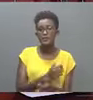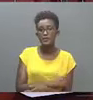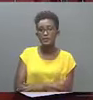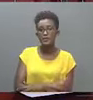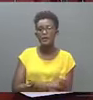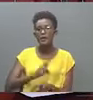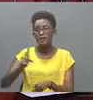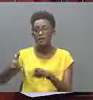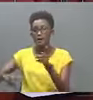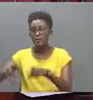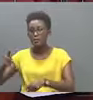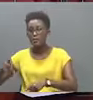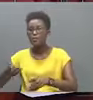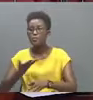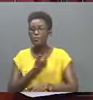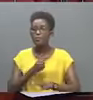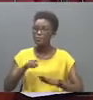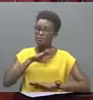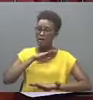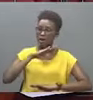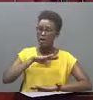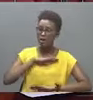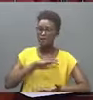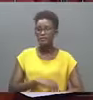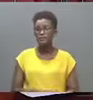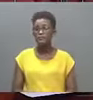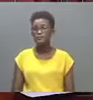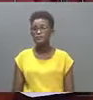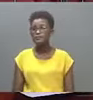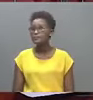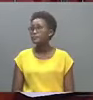community will have sufficiency,